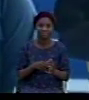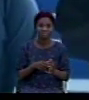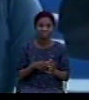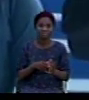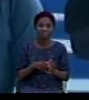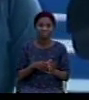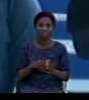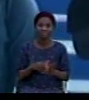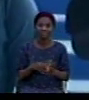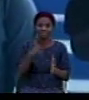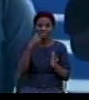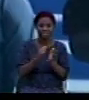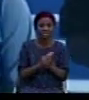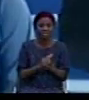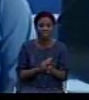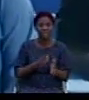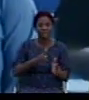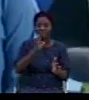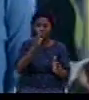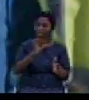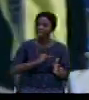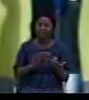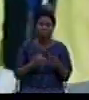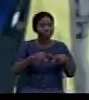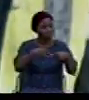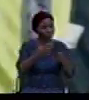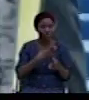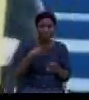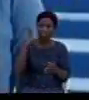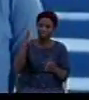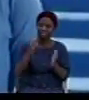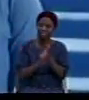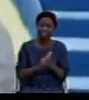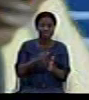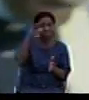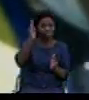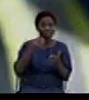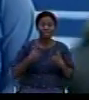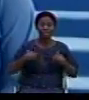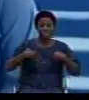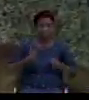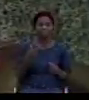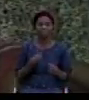Say, Mommy, I want to testify that God has healed me. Praise the Lord!